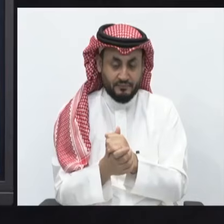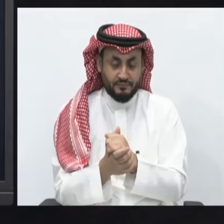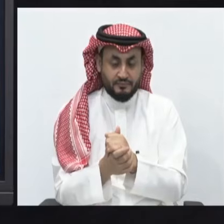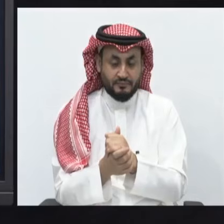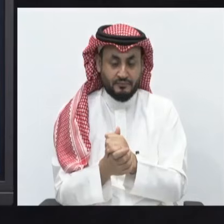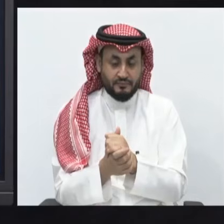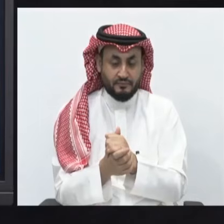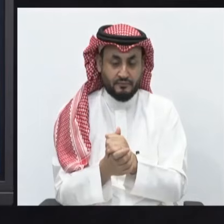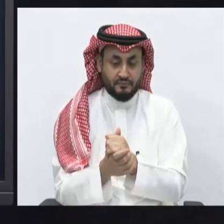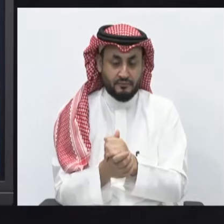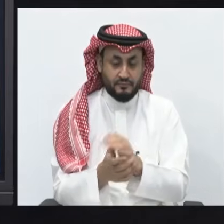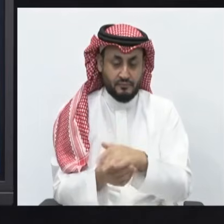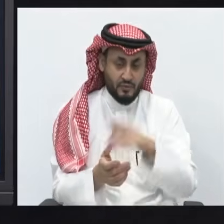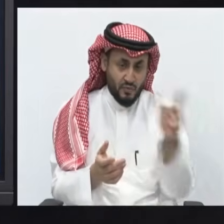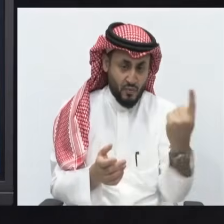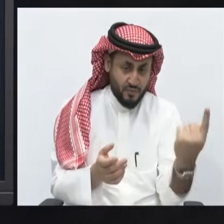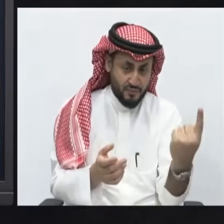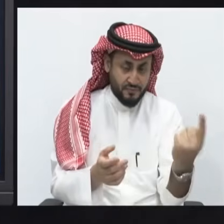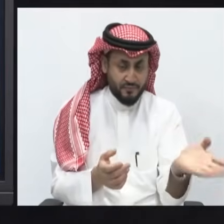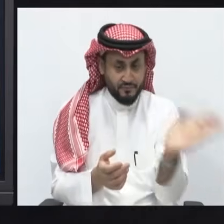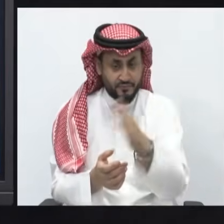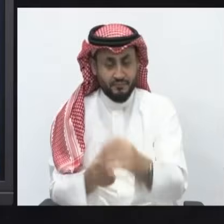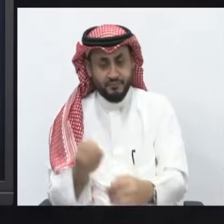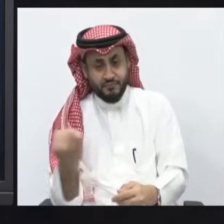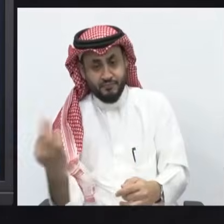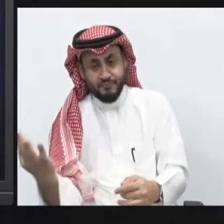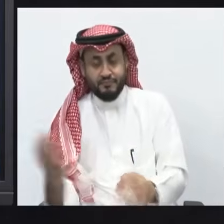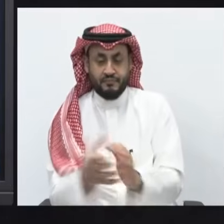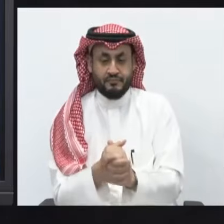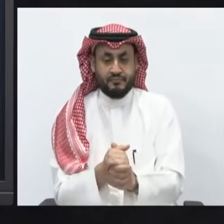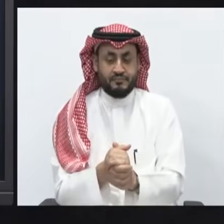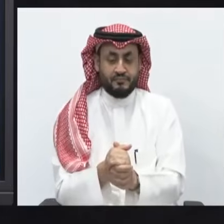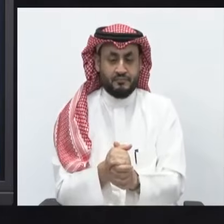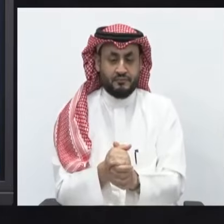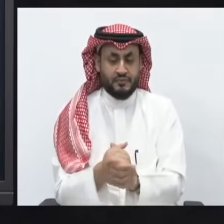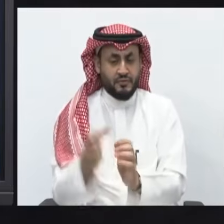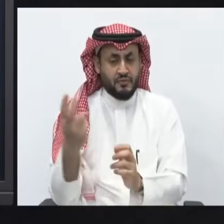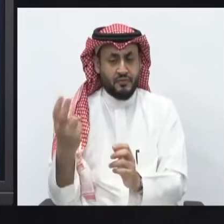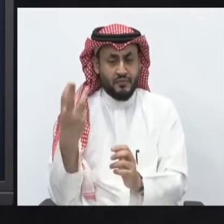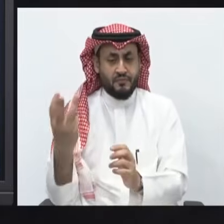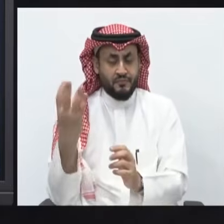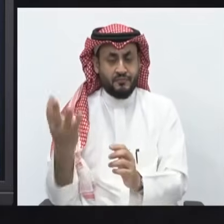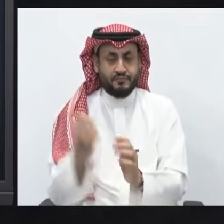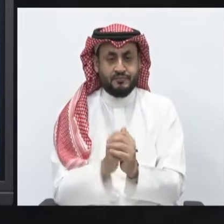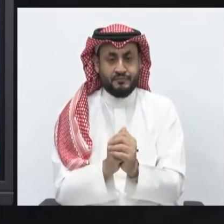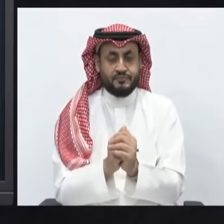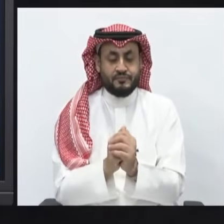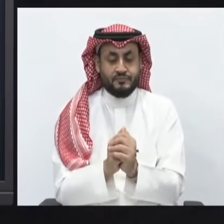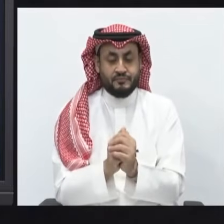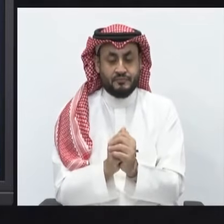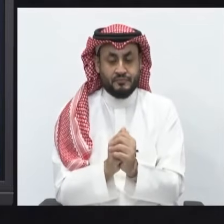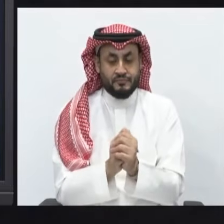one. So we have here only one. Here is more than one. Maybe 2, 3, 4. Okay,